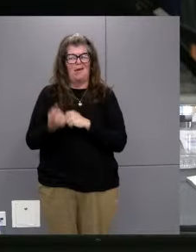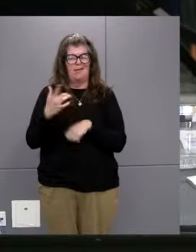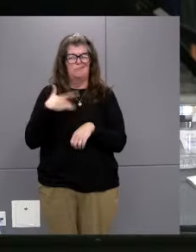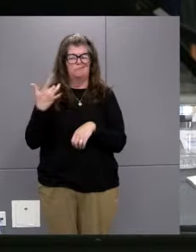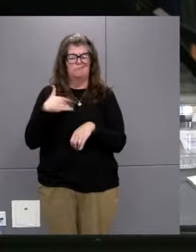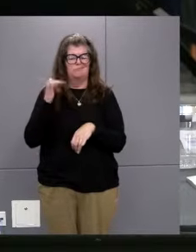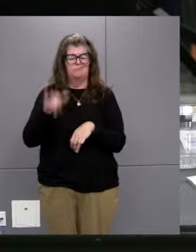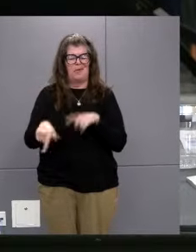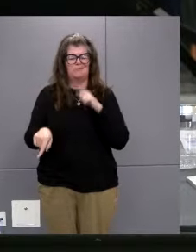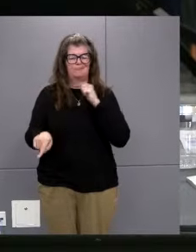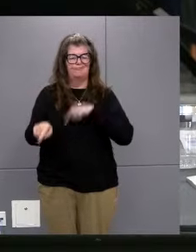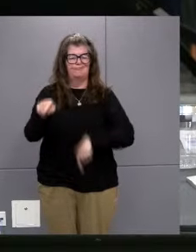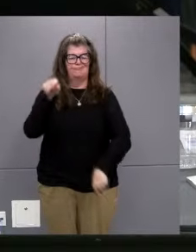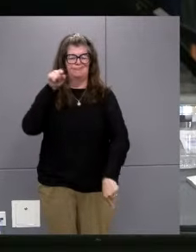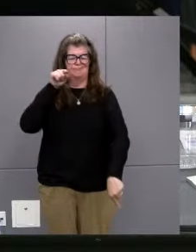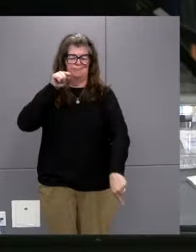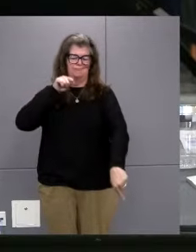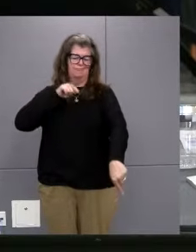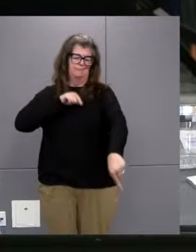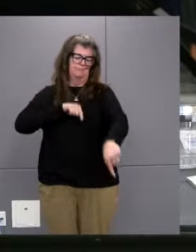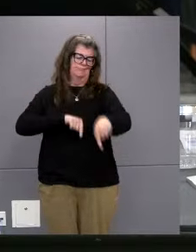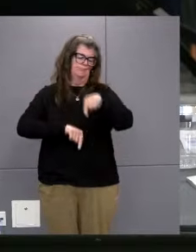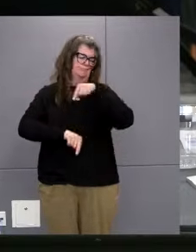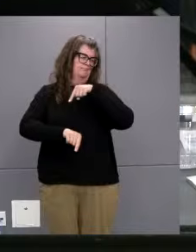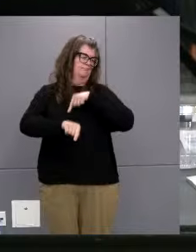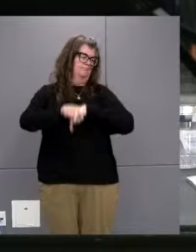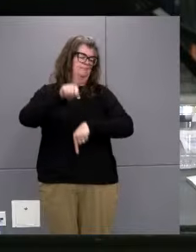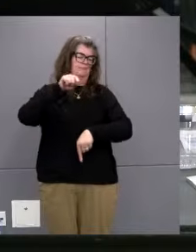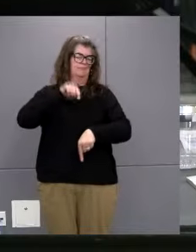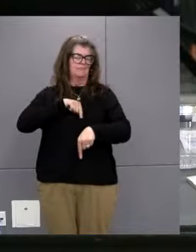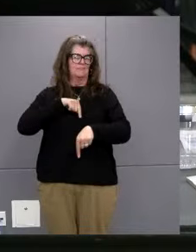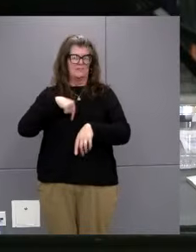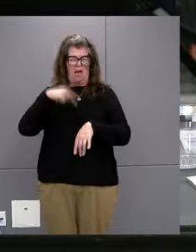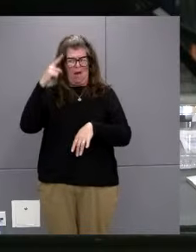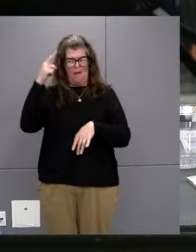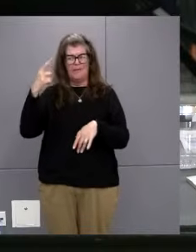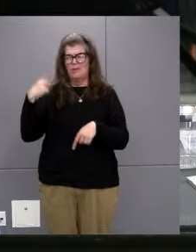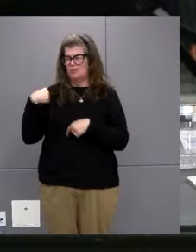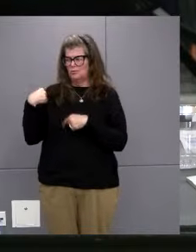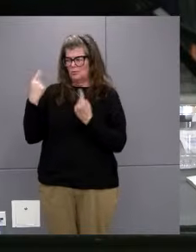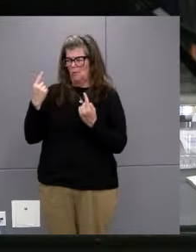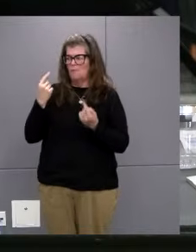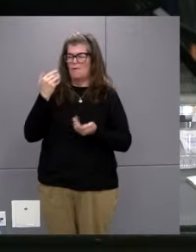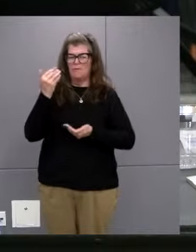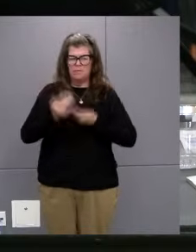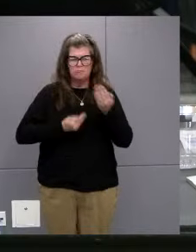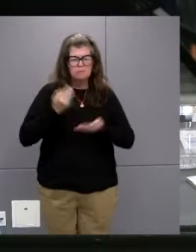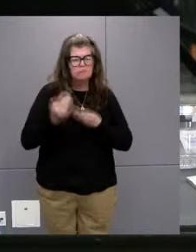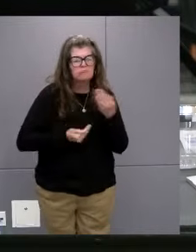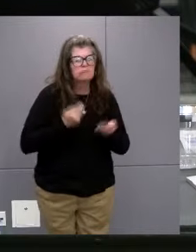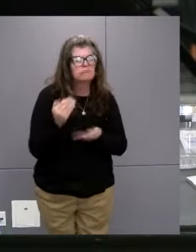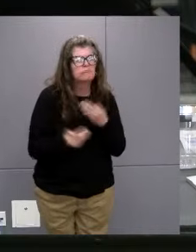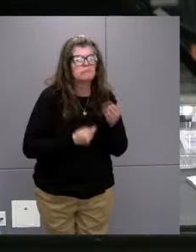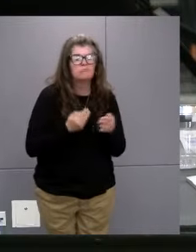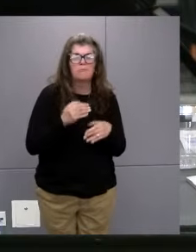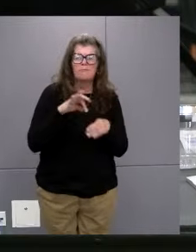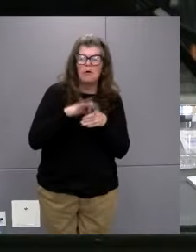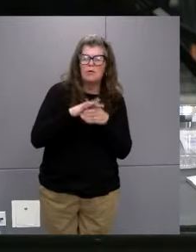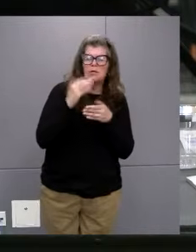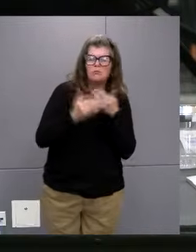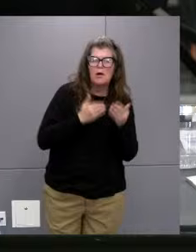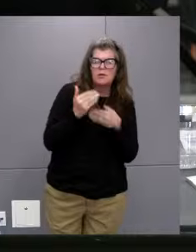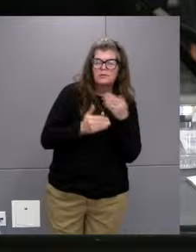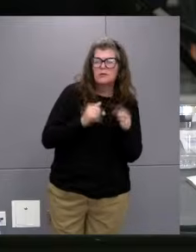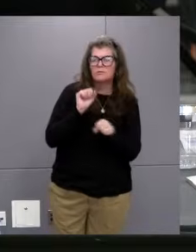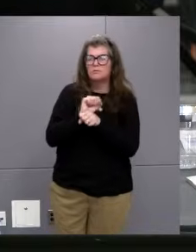going forward. I feel like we've made a lot of treadway in terms of our voting process and how we work together in order